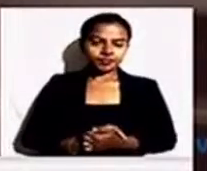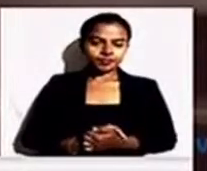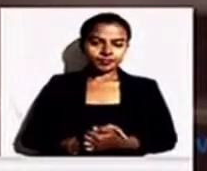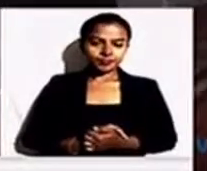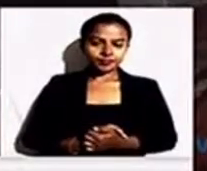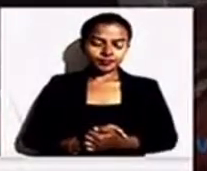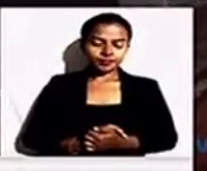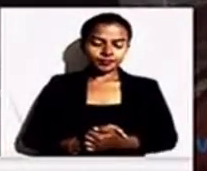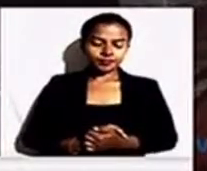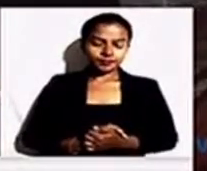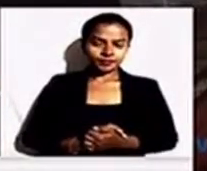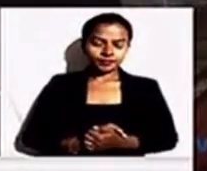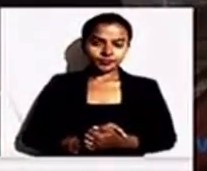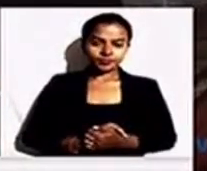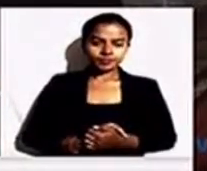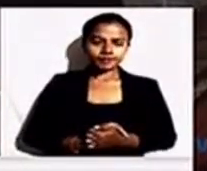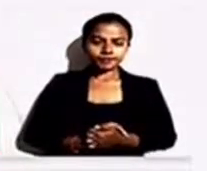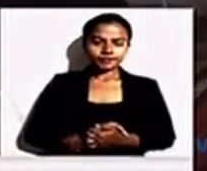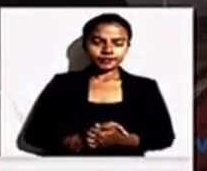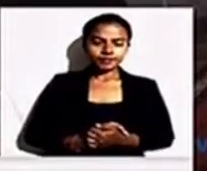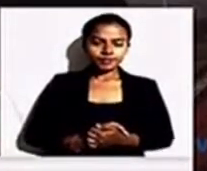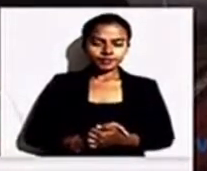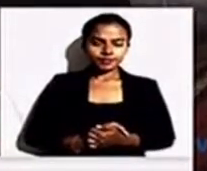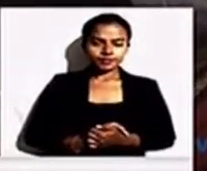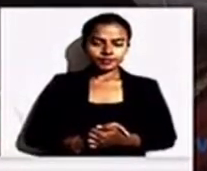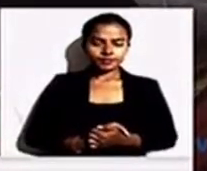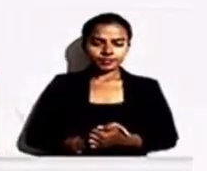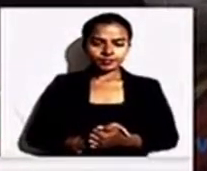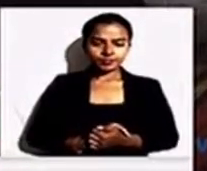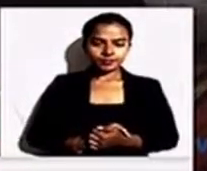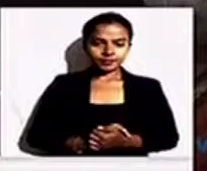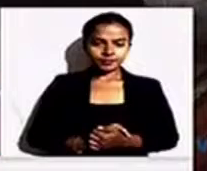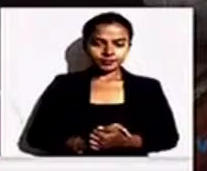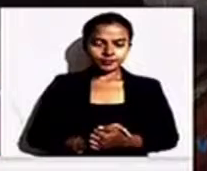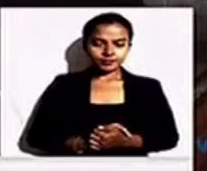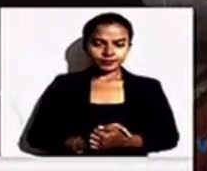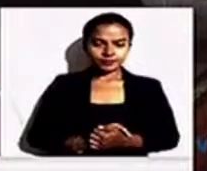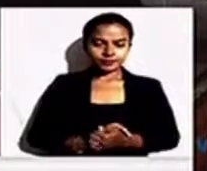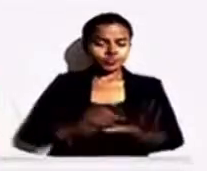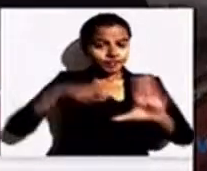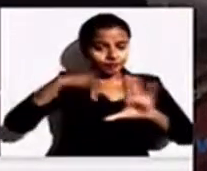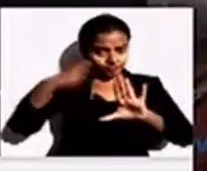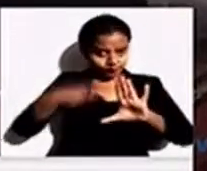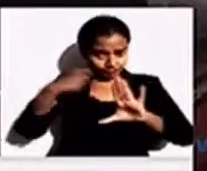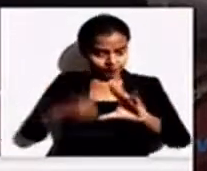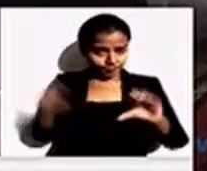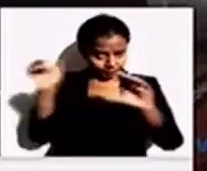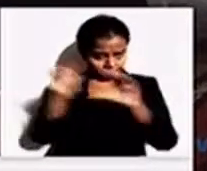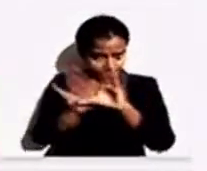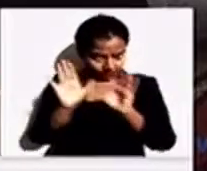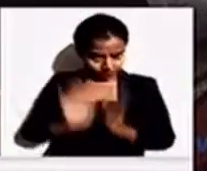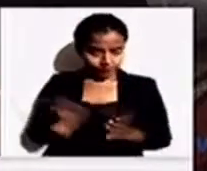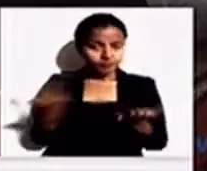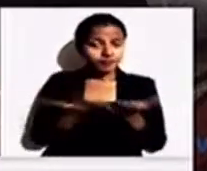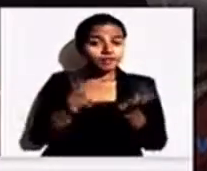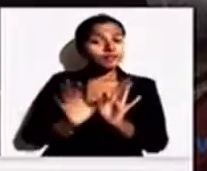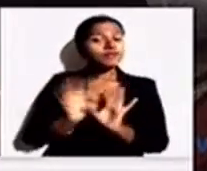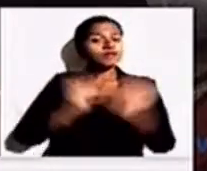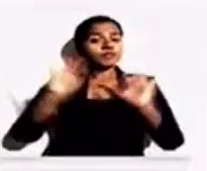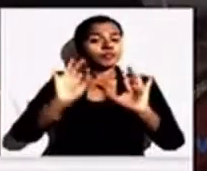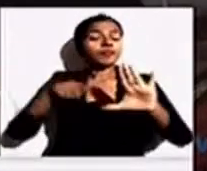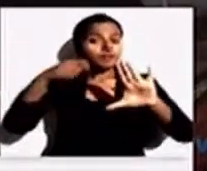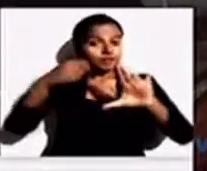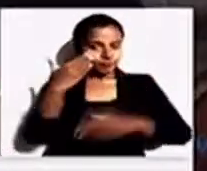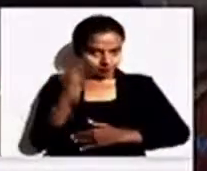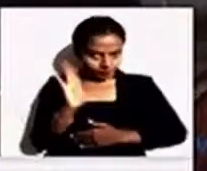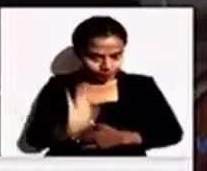A video of the incident was released to the media. The visuals showed a brawl taking place between two